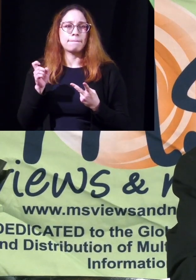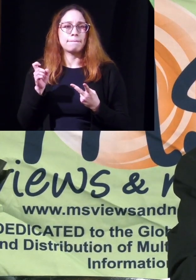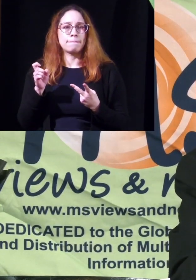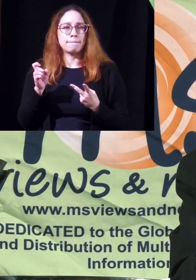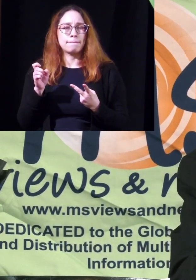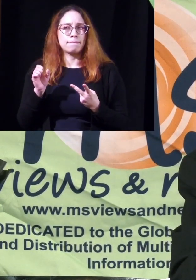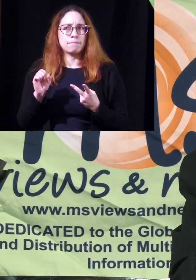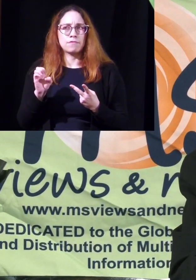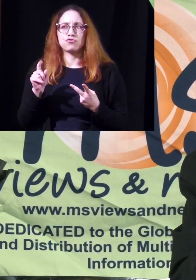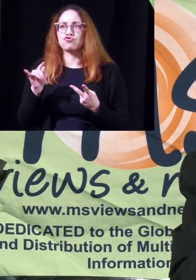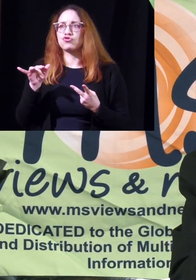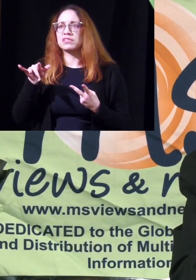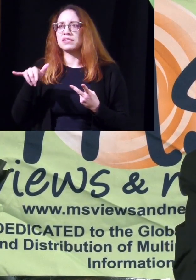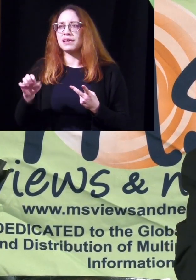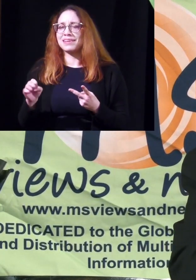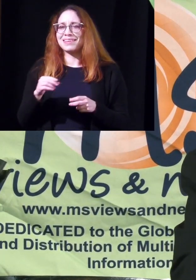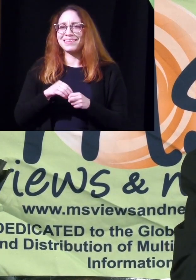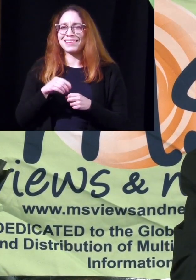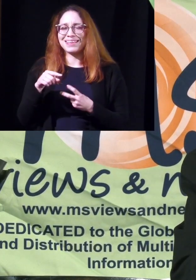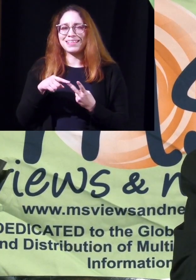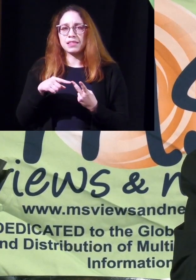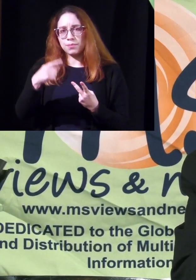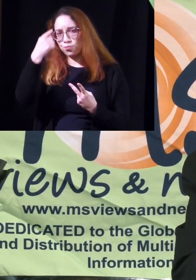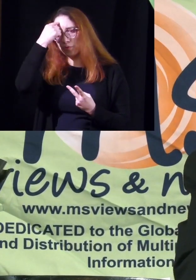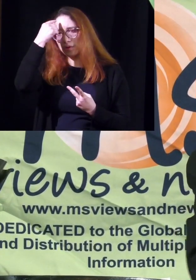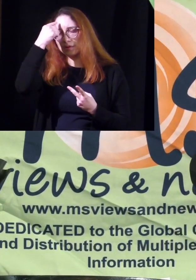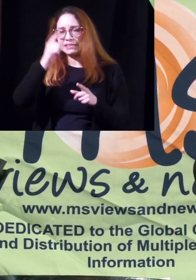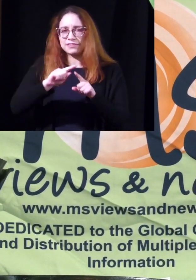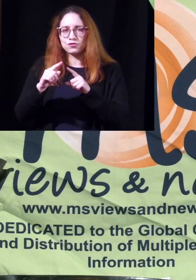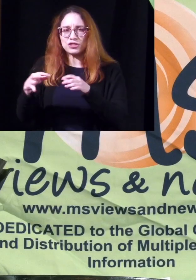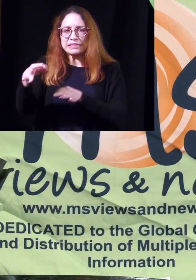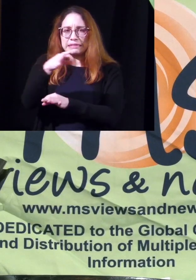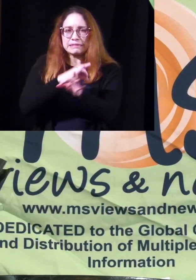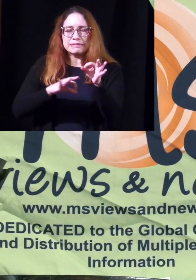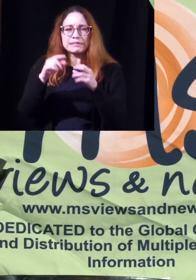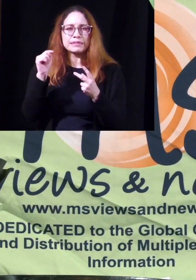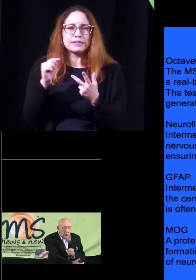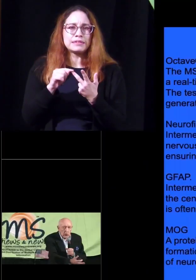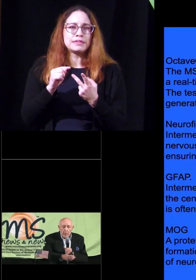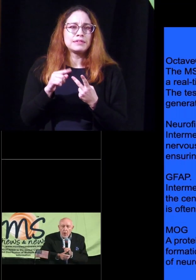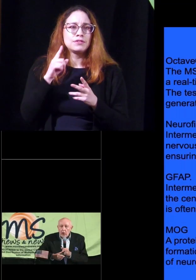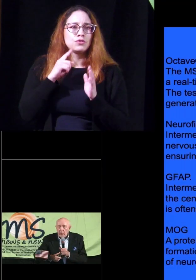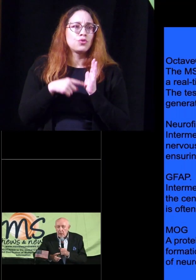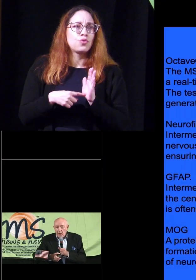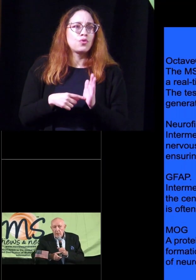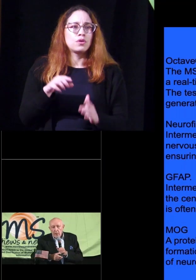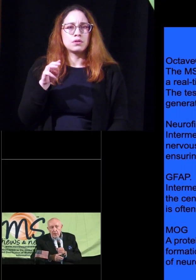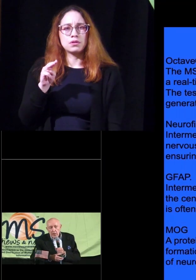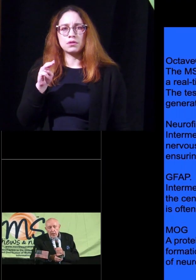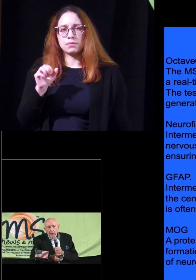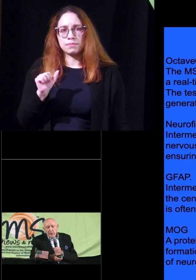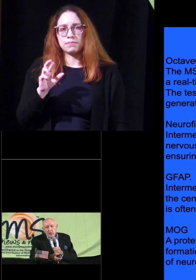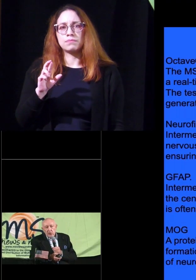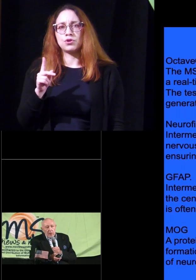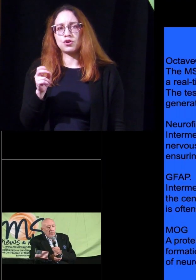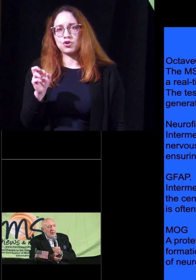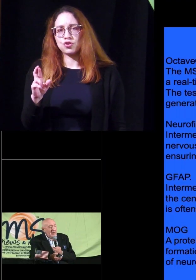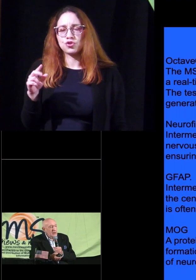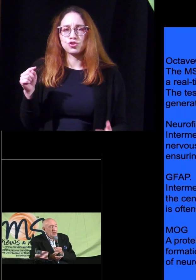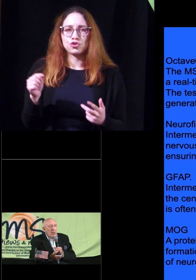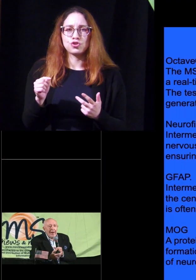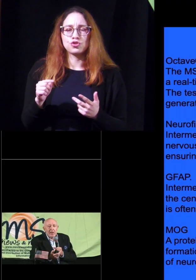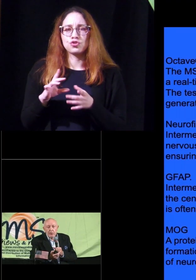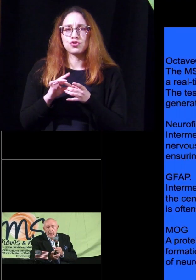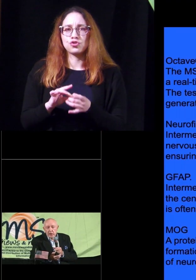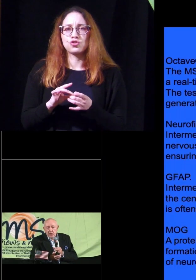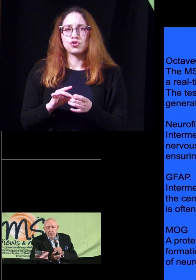another cell in the brain. These are from different cells. And the final one that I gave you an example is called MOG. And this is